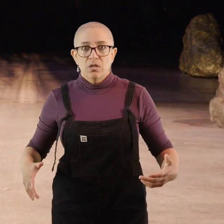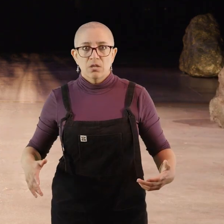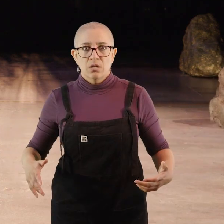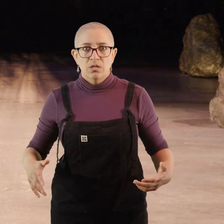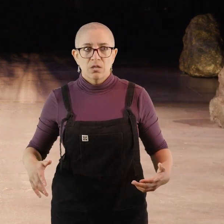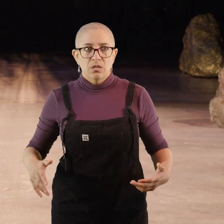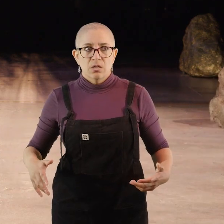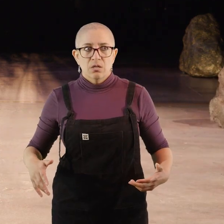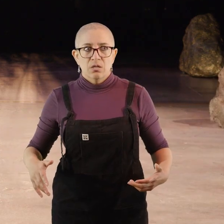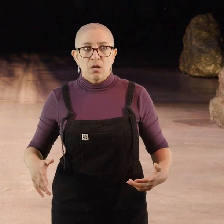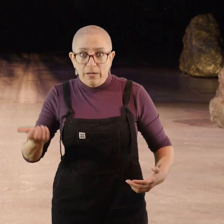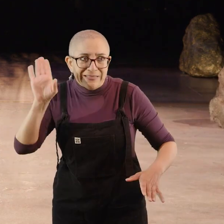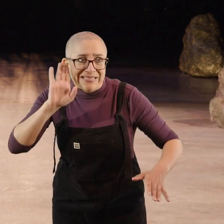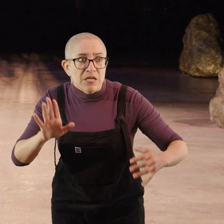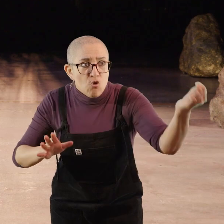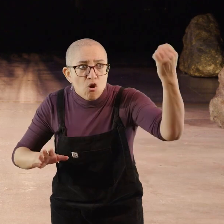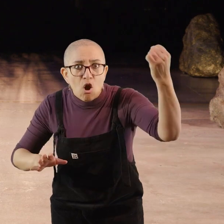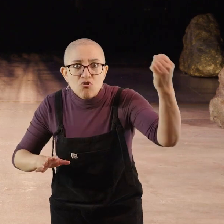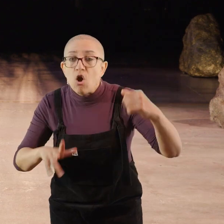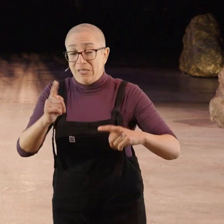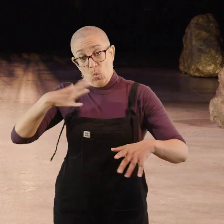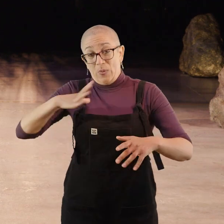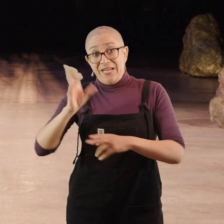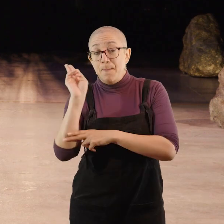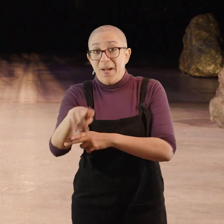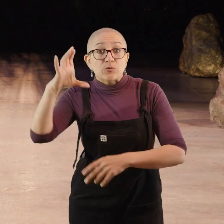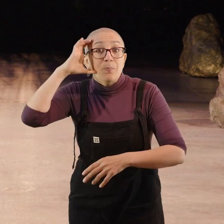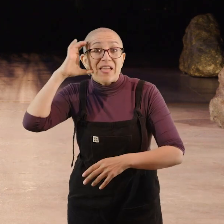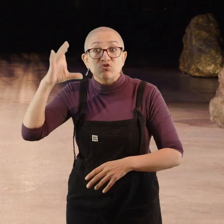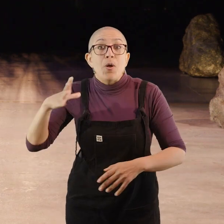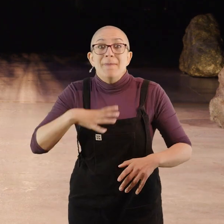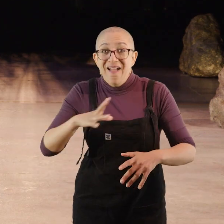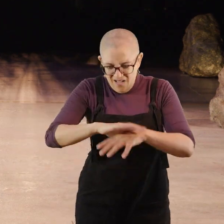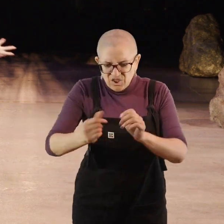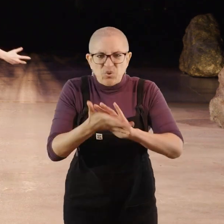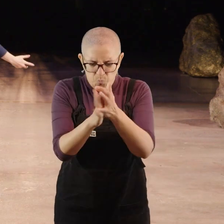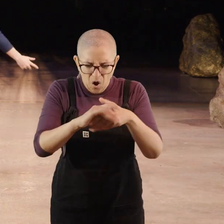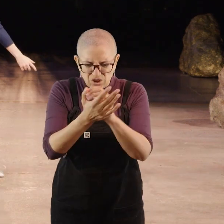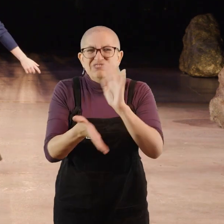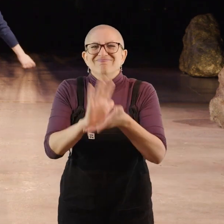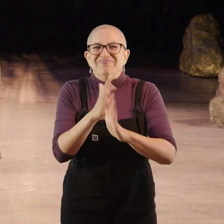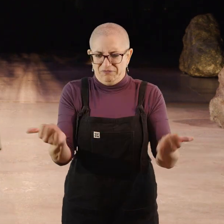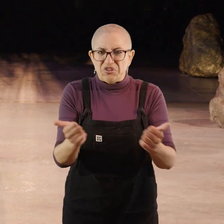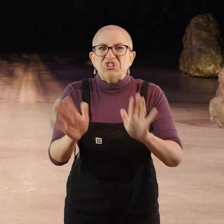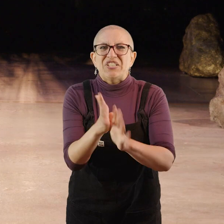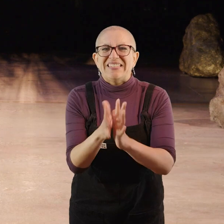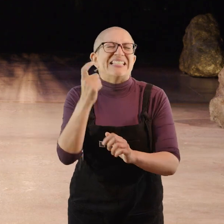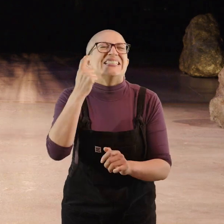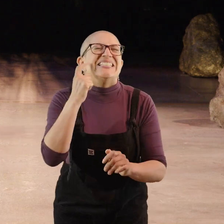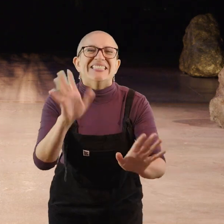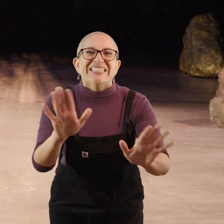I hear a knocking at the south gate. Retire we to our chamber. A little water clears us of this deed. How easy it is then.